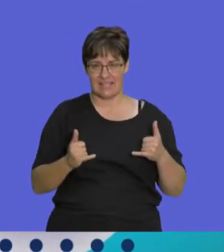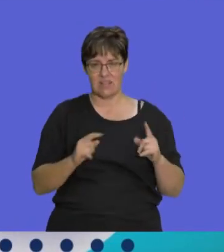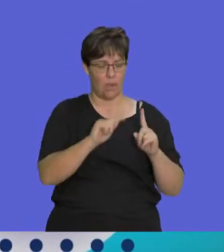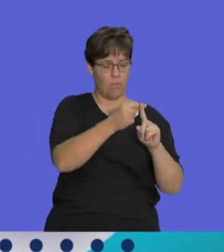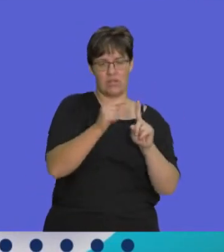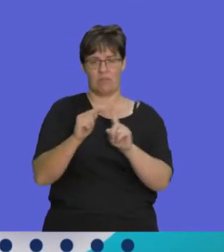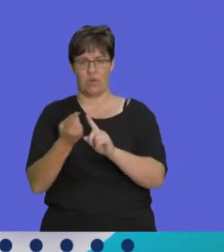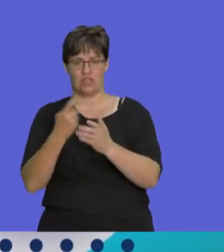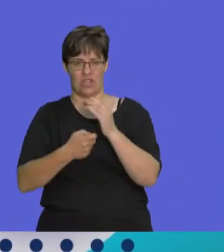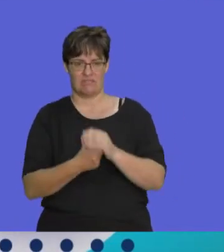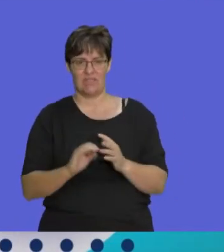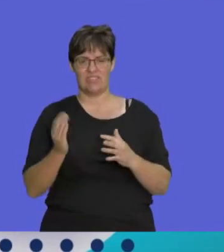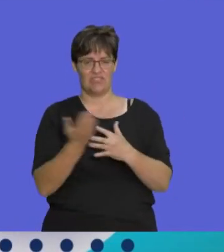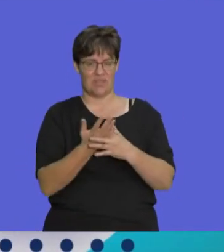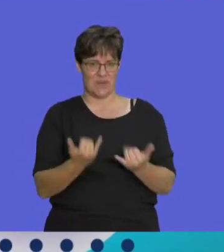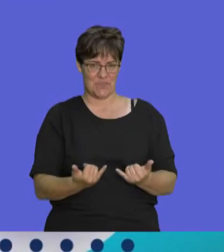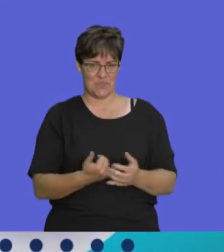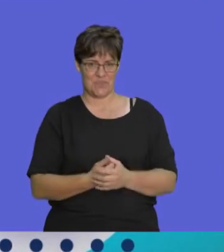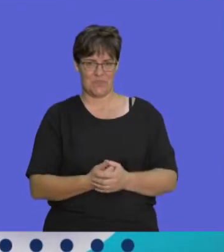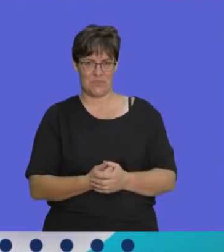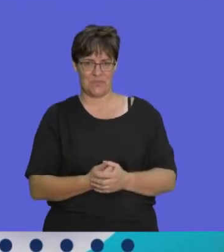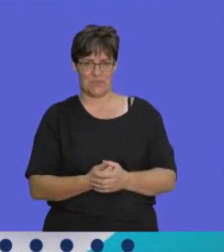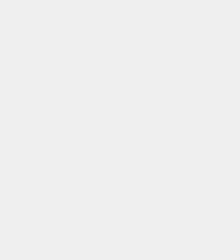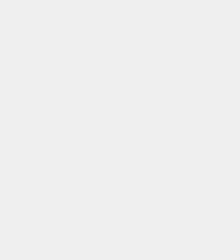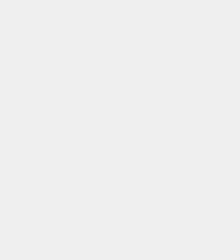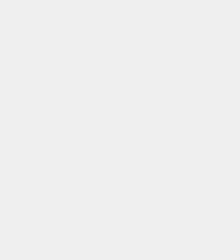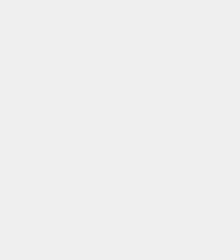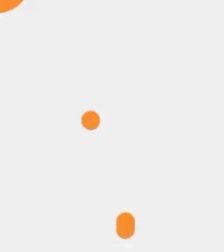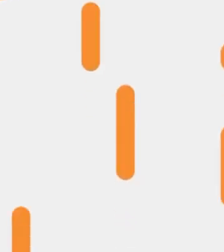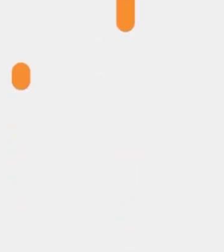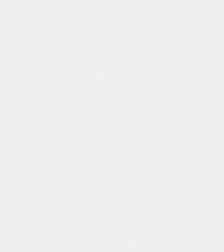lines between interacting point charges. Let's take a short breather for now.